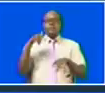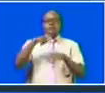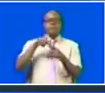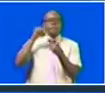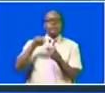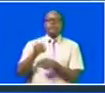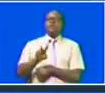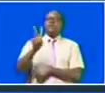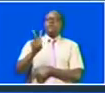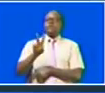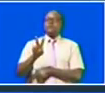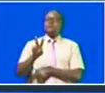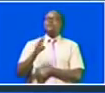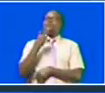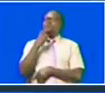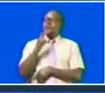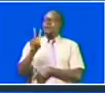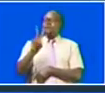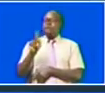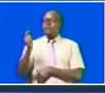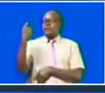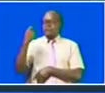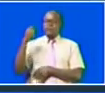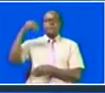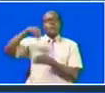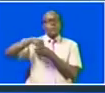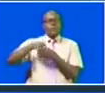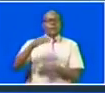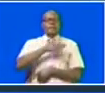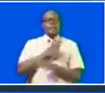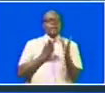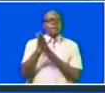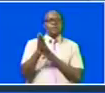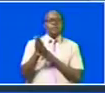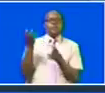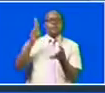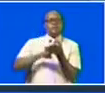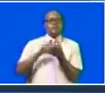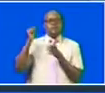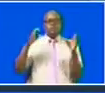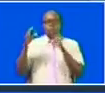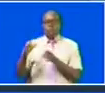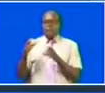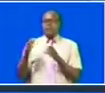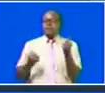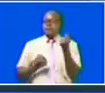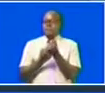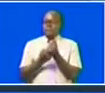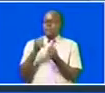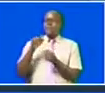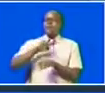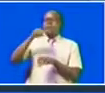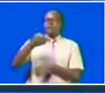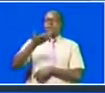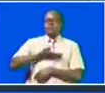that Ford Kenya is firmly in NASA as per the Register of Political Parties records, which was ratified by Ford Kenya's parliamentary group, National Executive